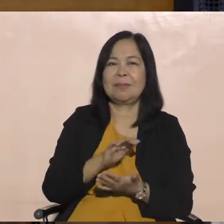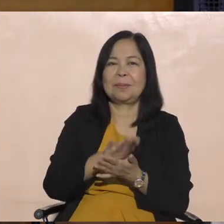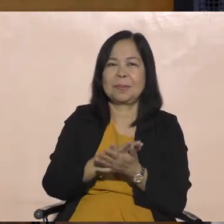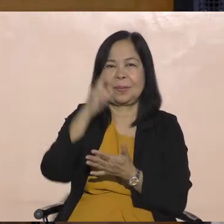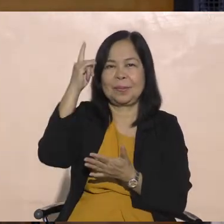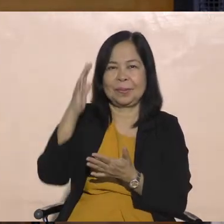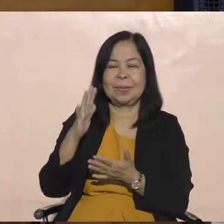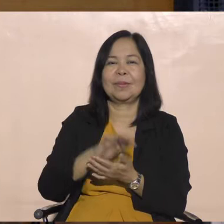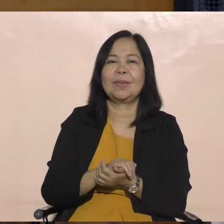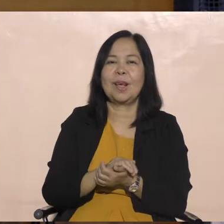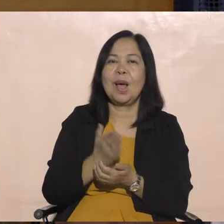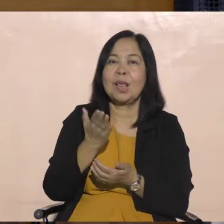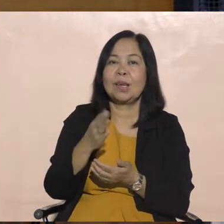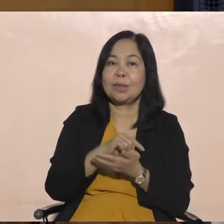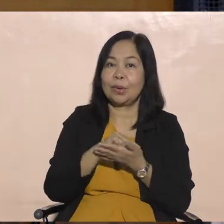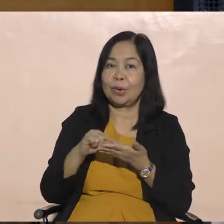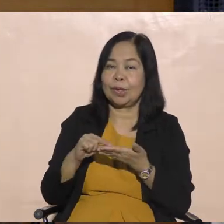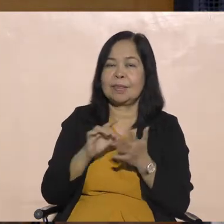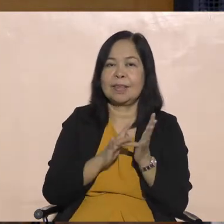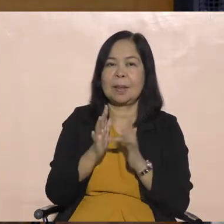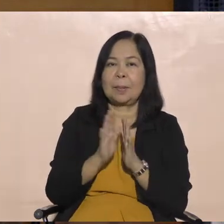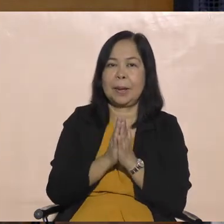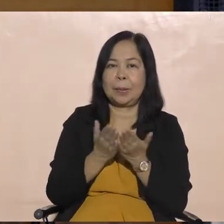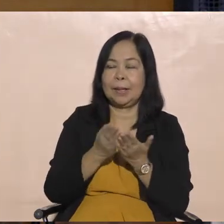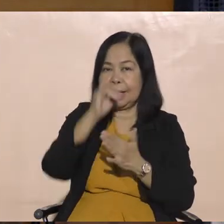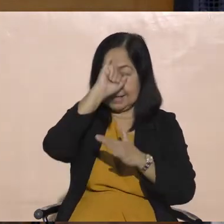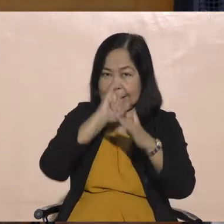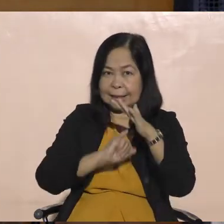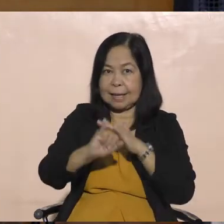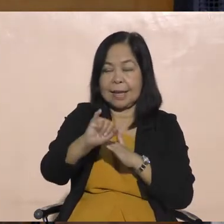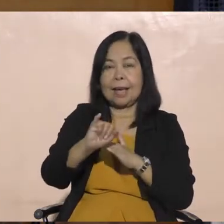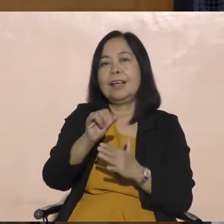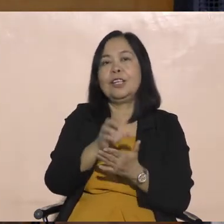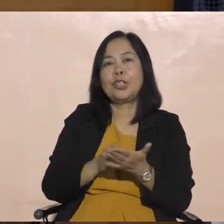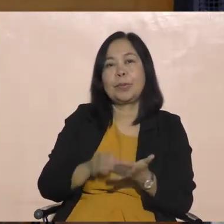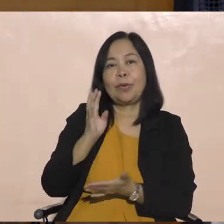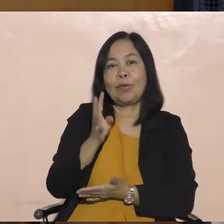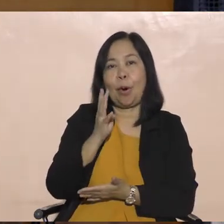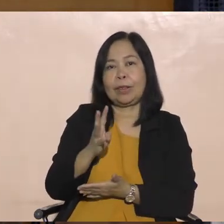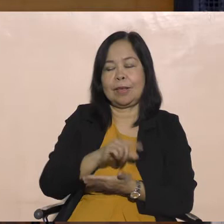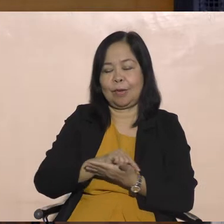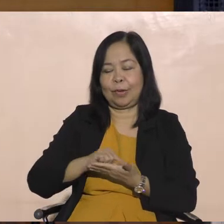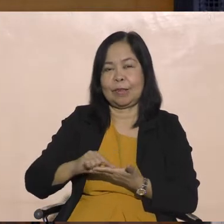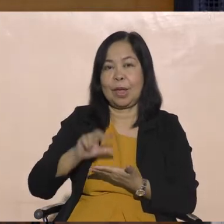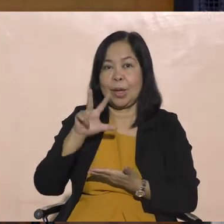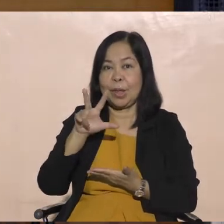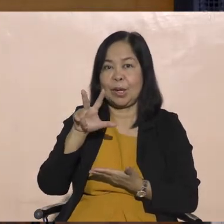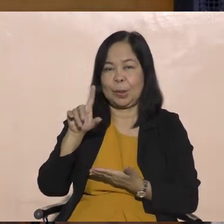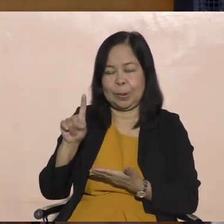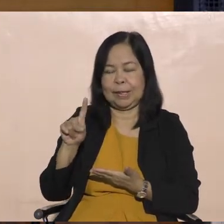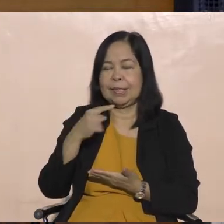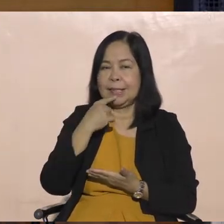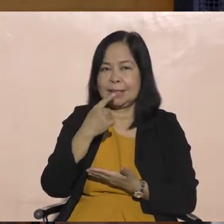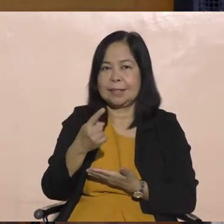Praise God. There's a verse in the Bible in Isaiah chapter 40 verse 31. Nga mo fit kayo